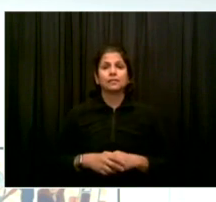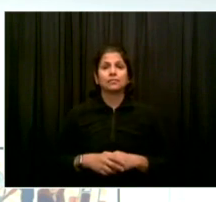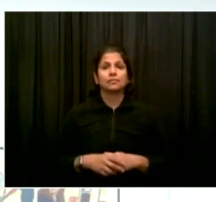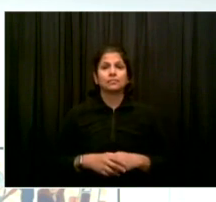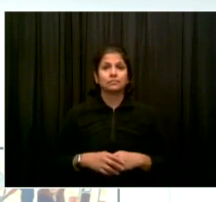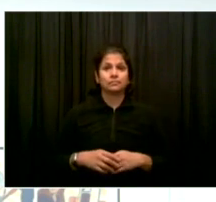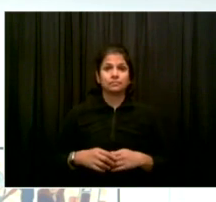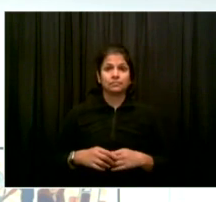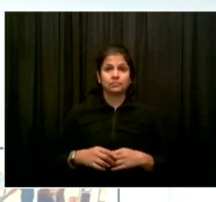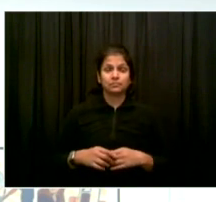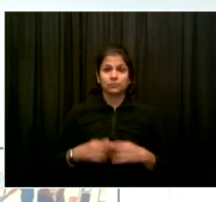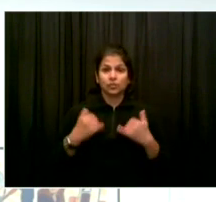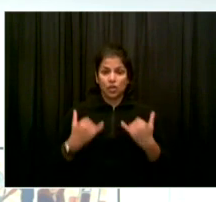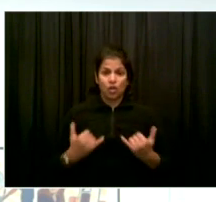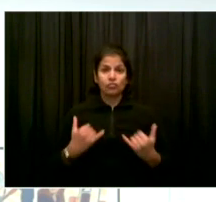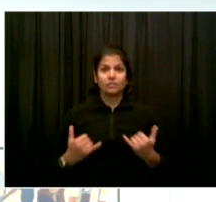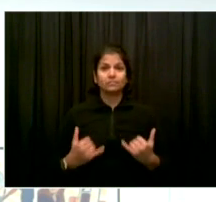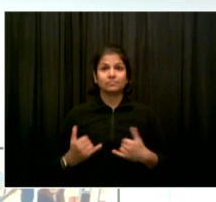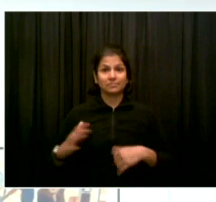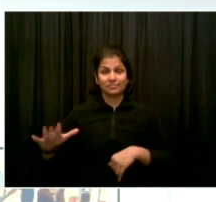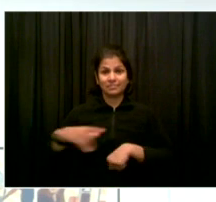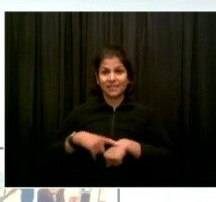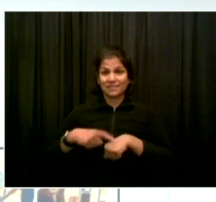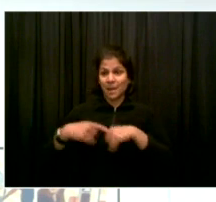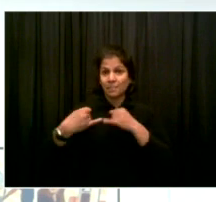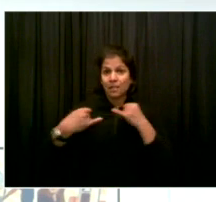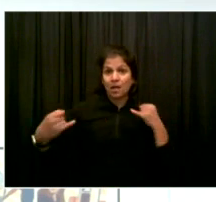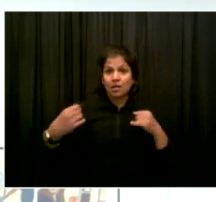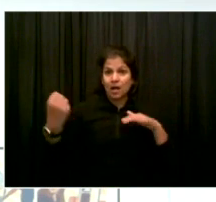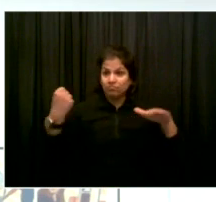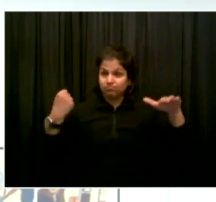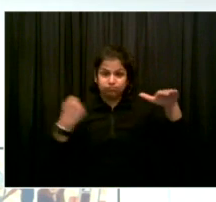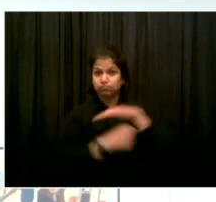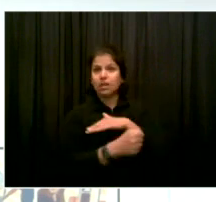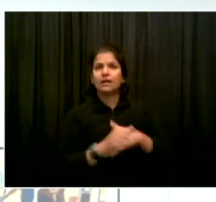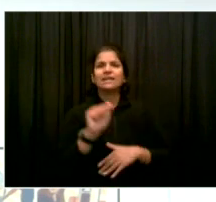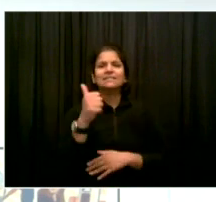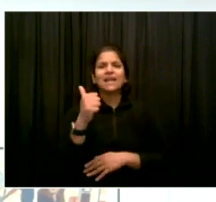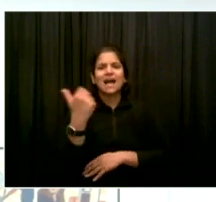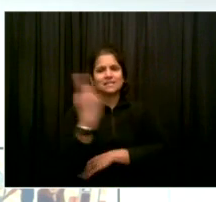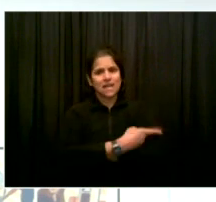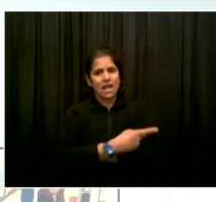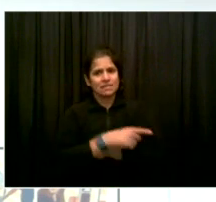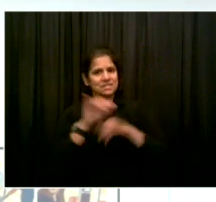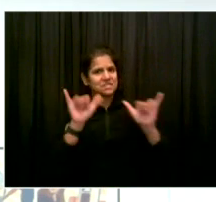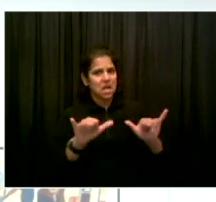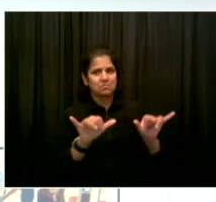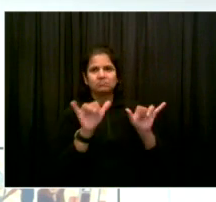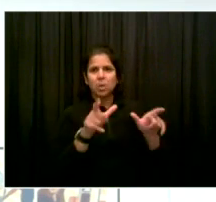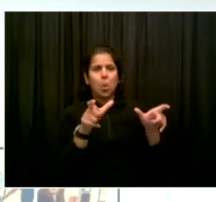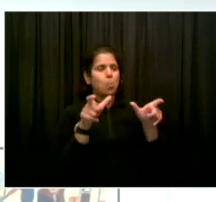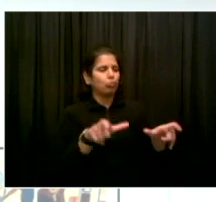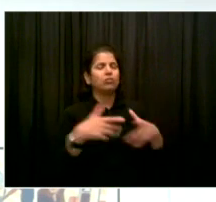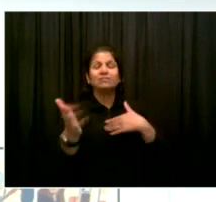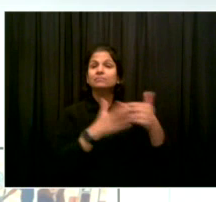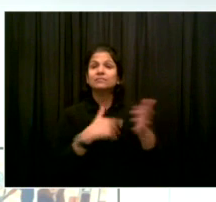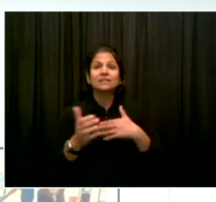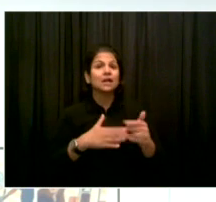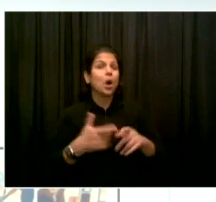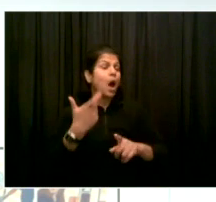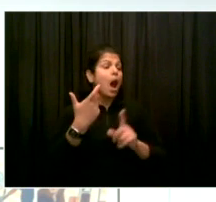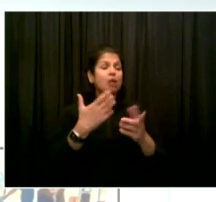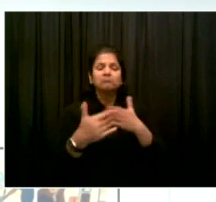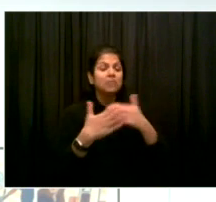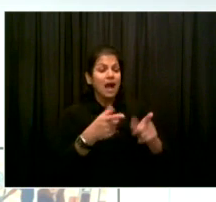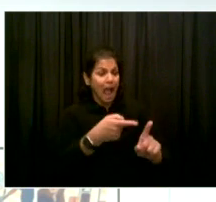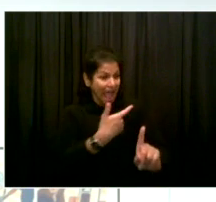isolation period is 10 days, and that includes whether you're fully vaccinated or unvaccinated. That's based